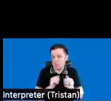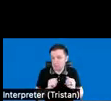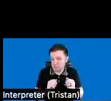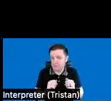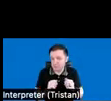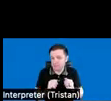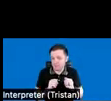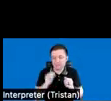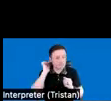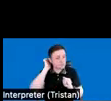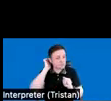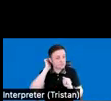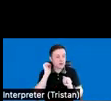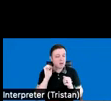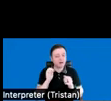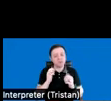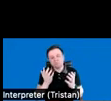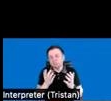and the fact that